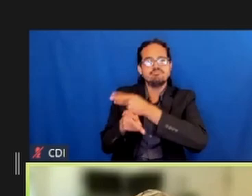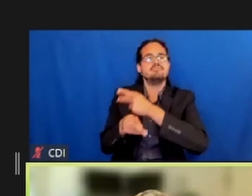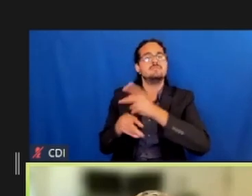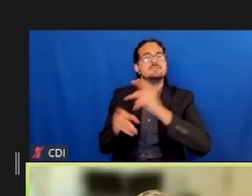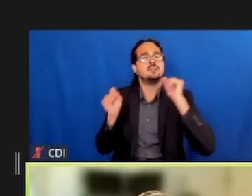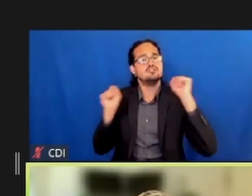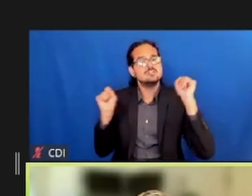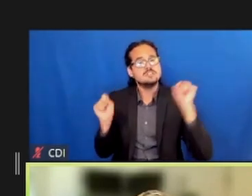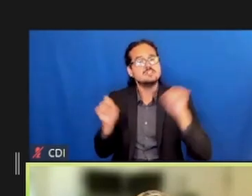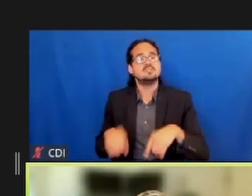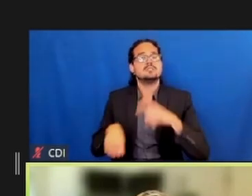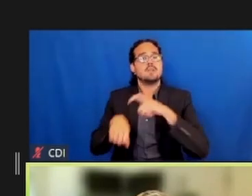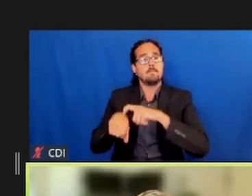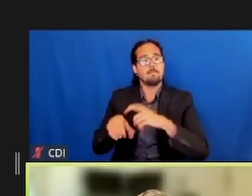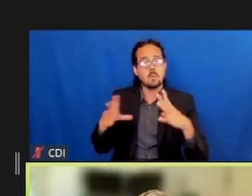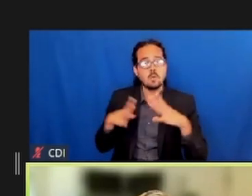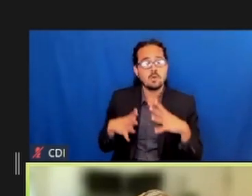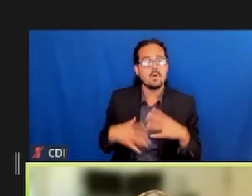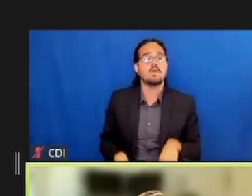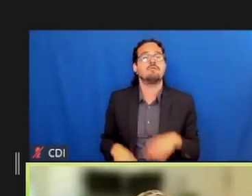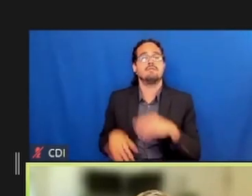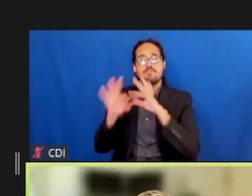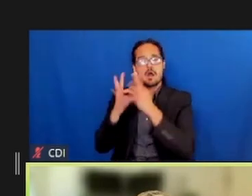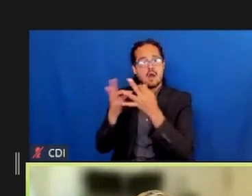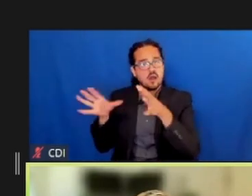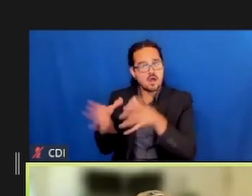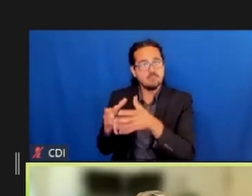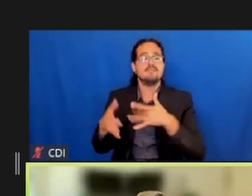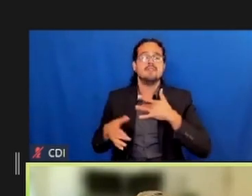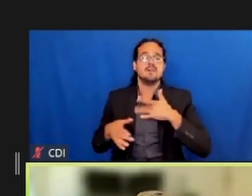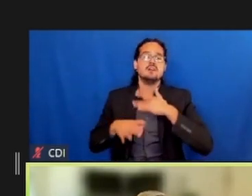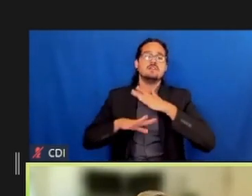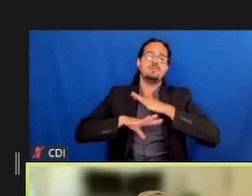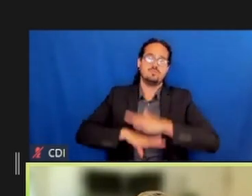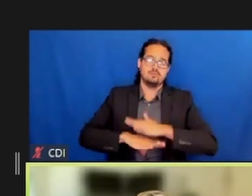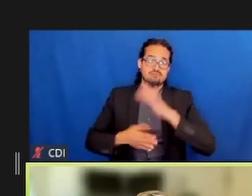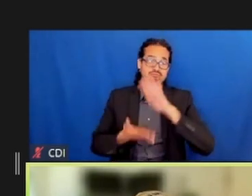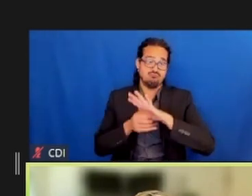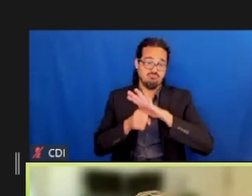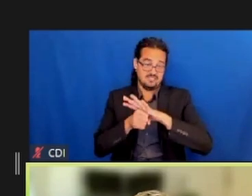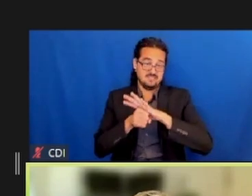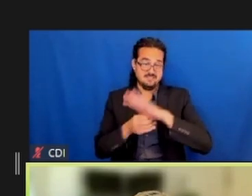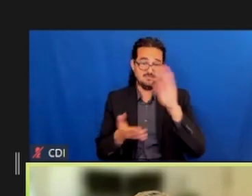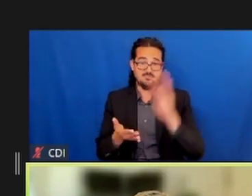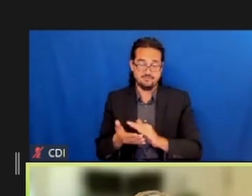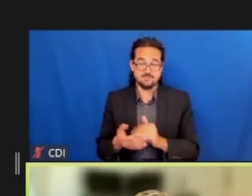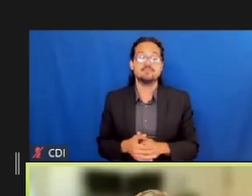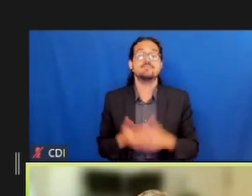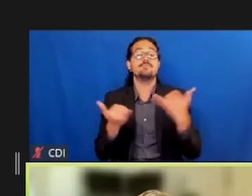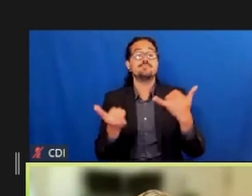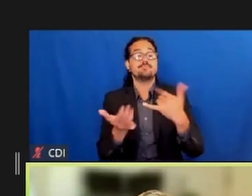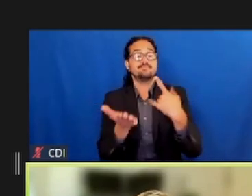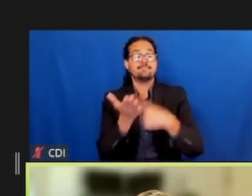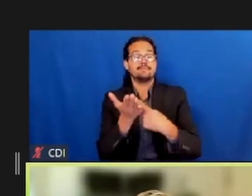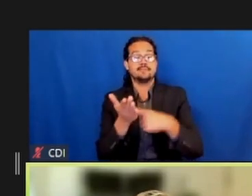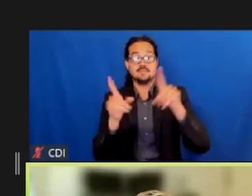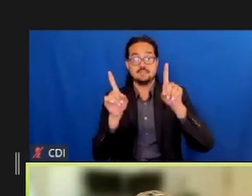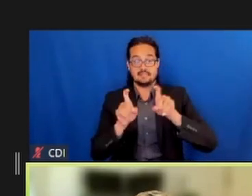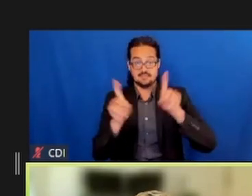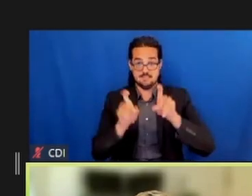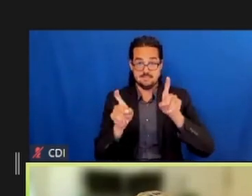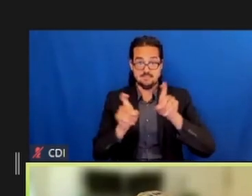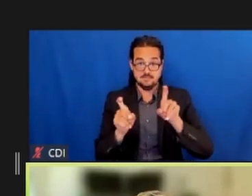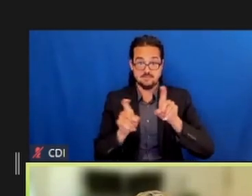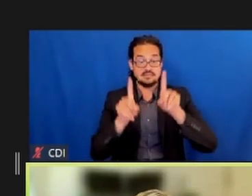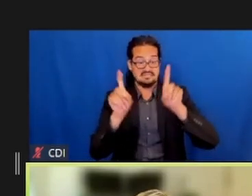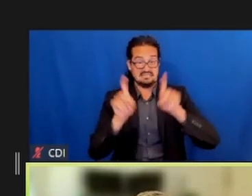Let's talk a little bit about testing and vaccination. So COVID testing will continue to be available for the reasons that I just told you throughout the county. And those, I think